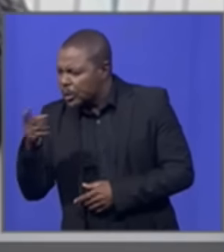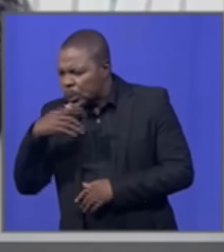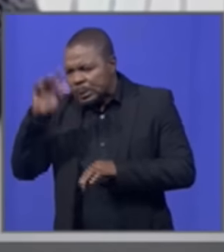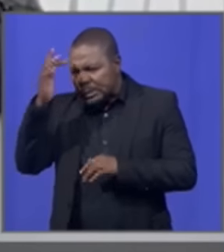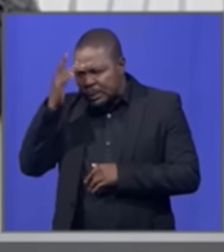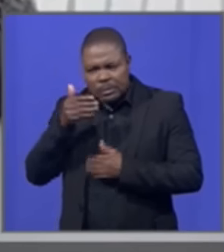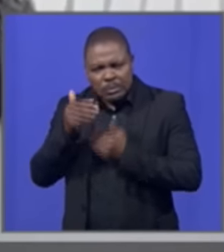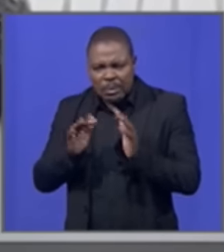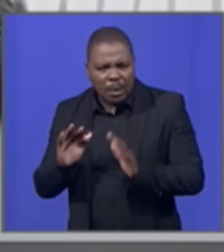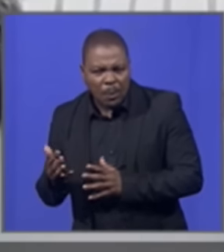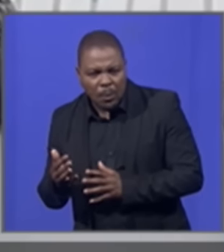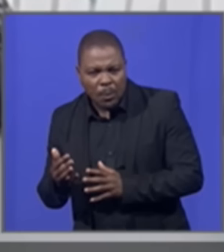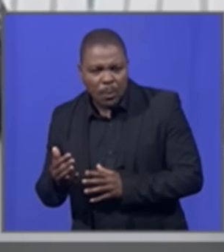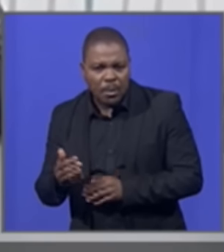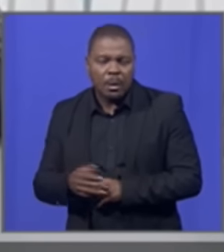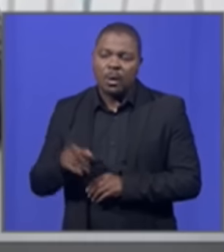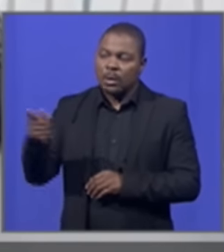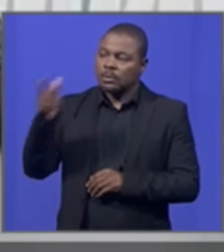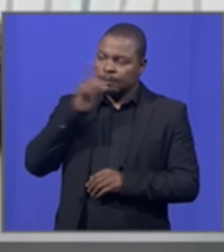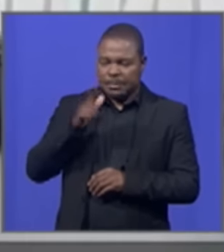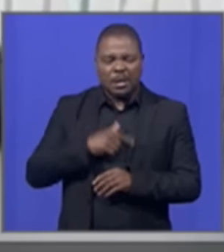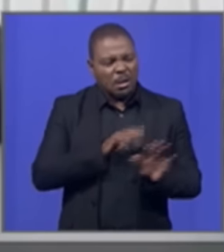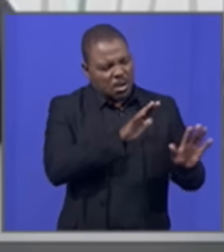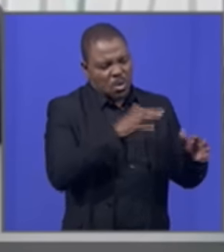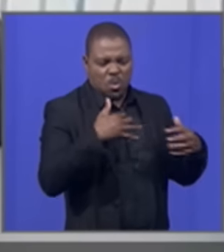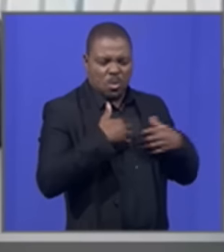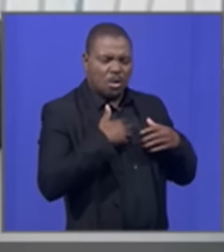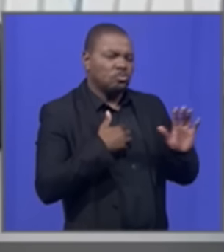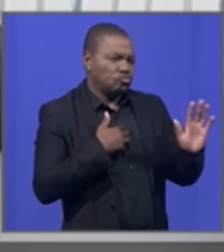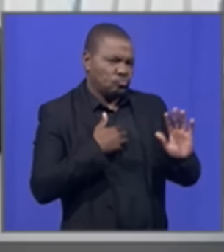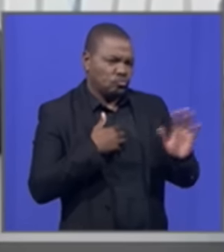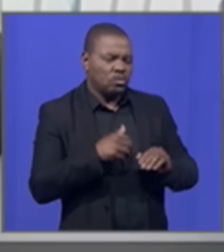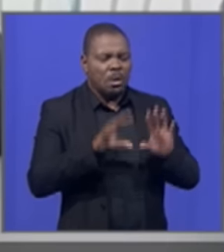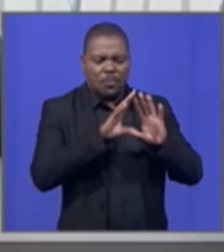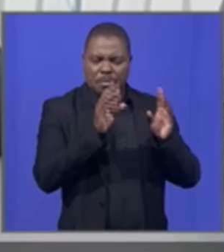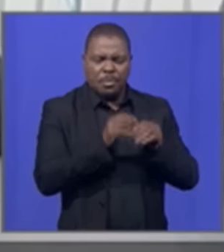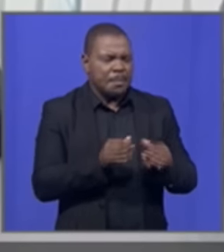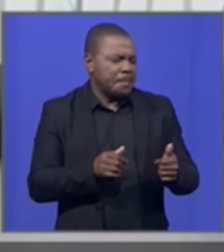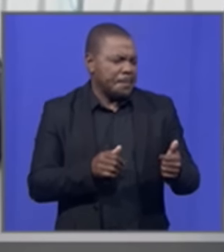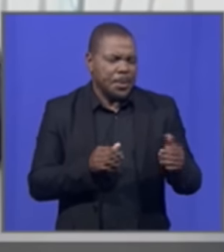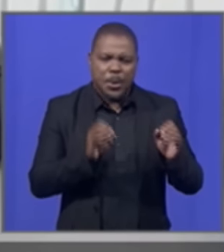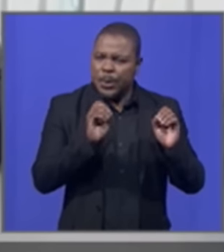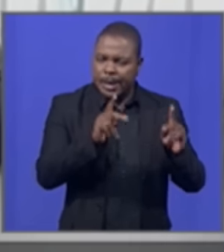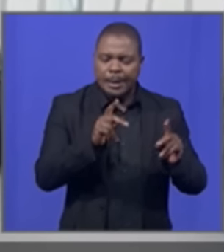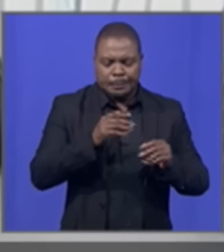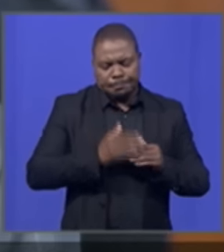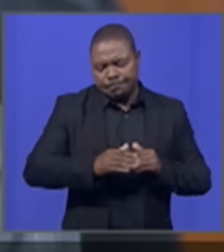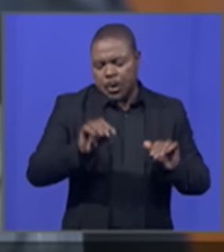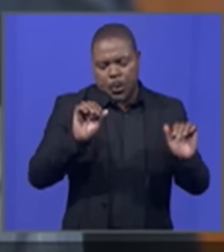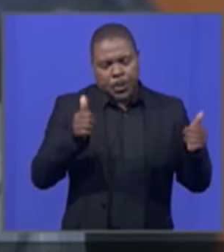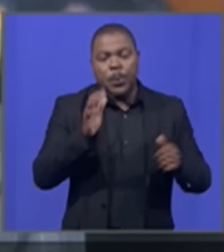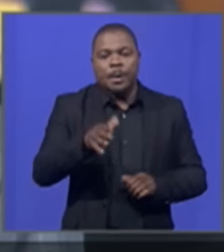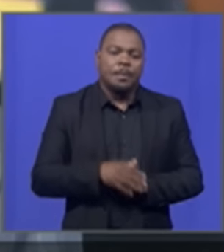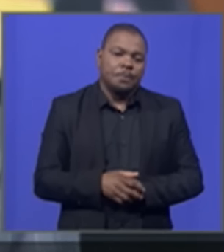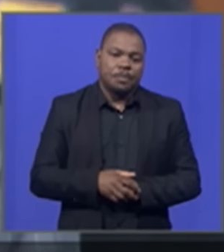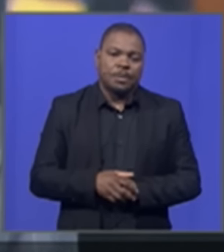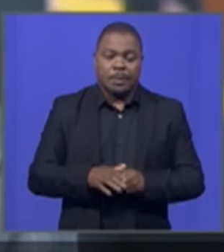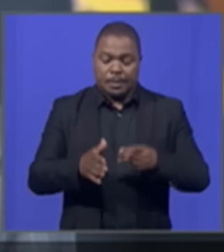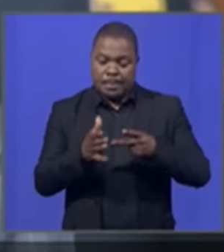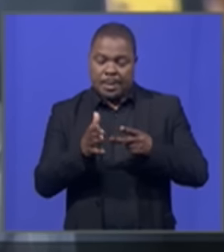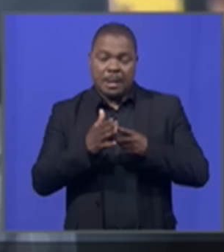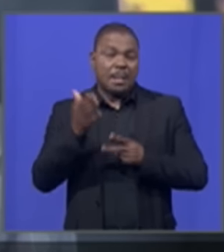jwang a re mma rona o ska kgathatseha, everything's okay, ke tla loka. Tonakgolo e nngwe